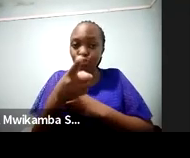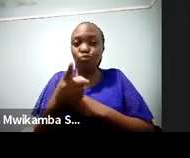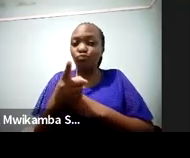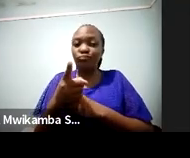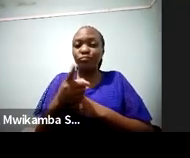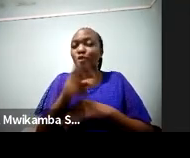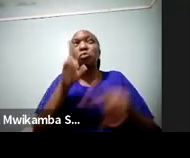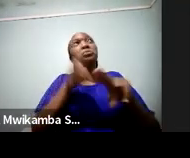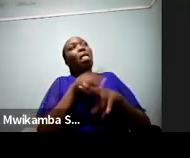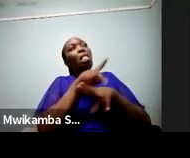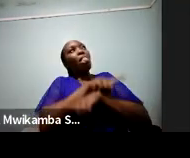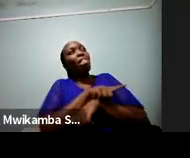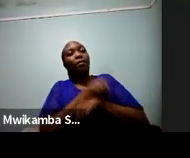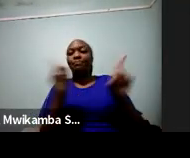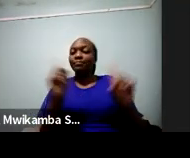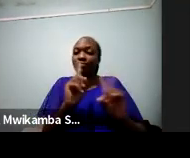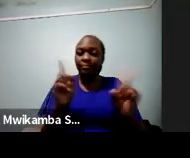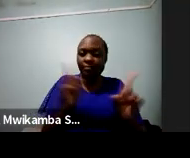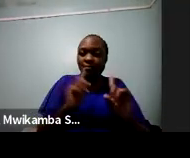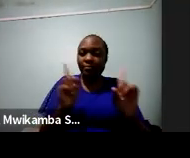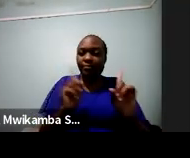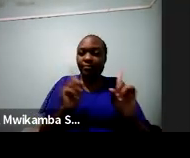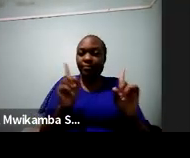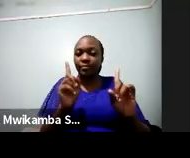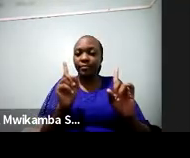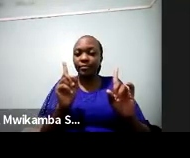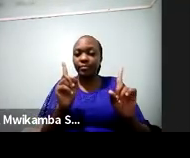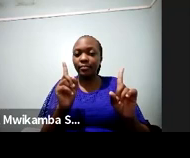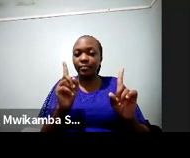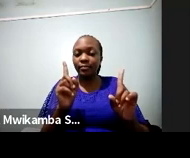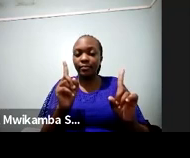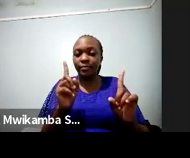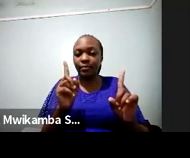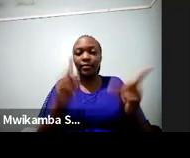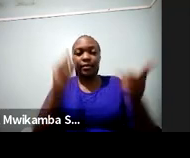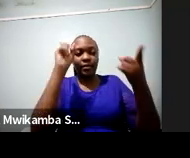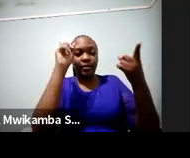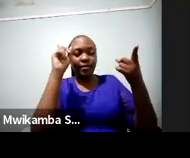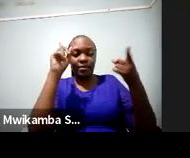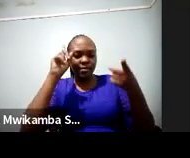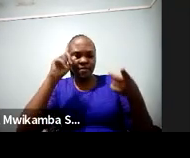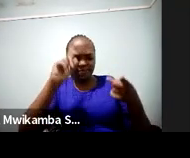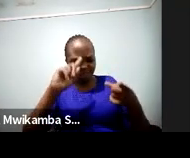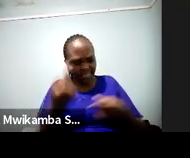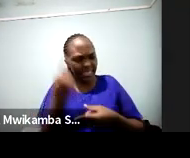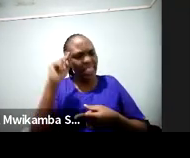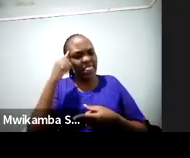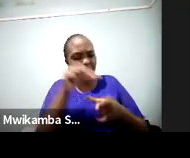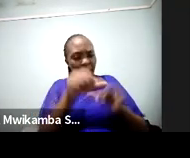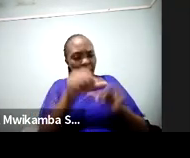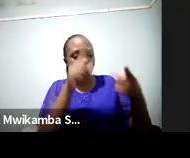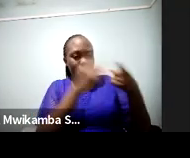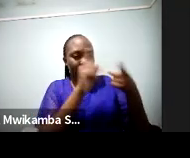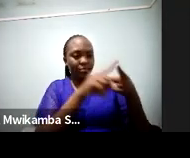housing, priority number 2 is food. It means then you need to ensure that you invest in good food and eat good food, not